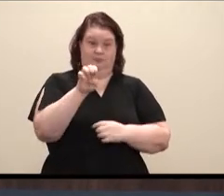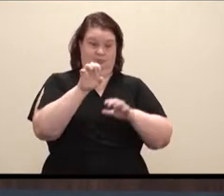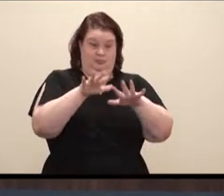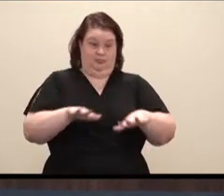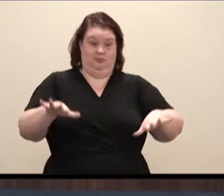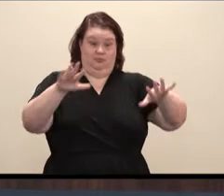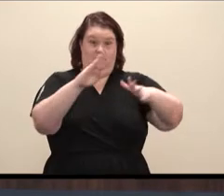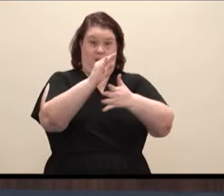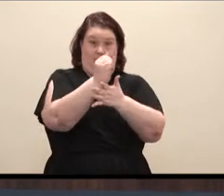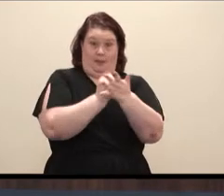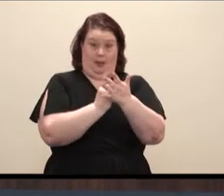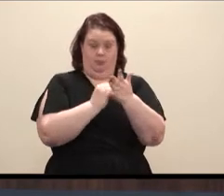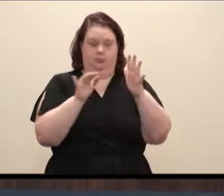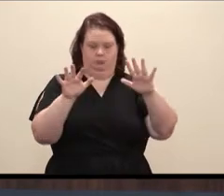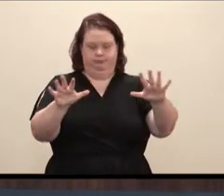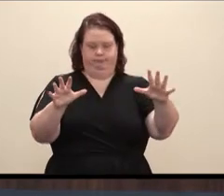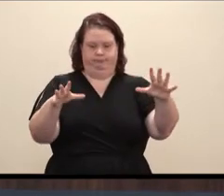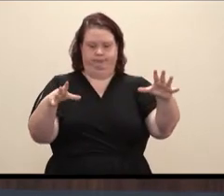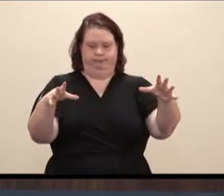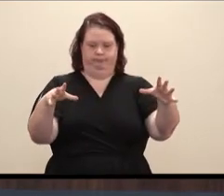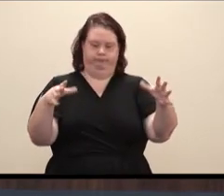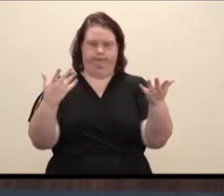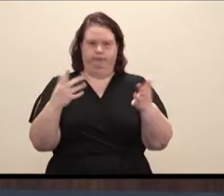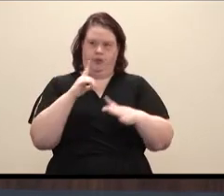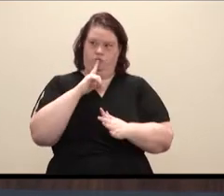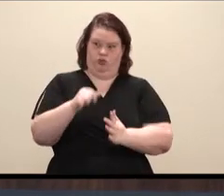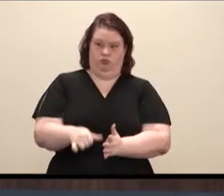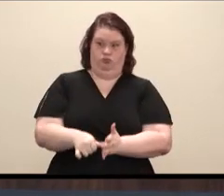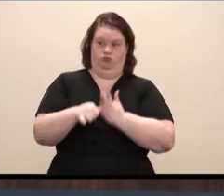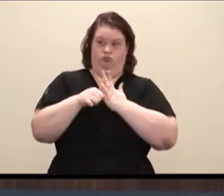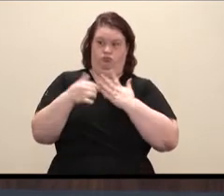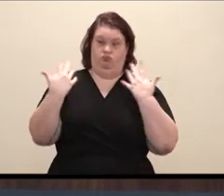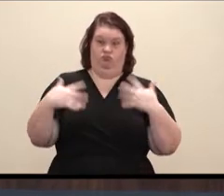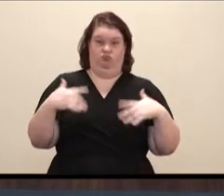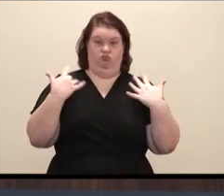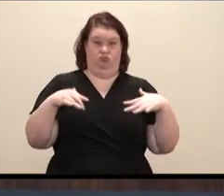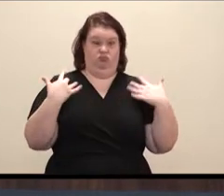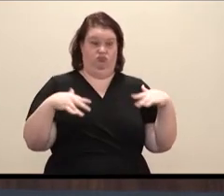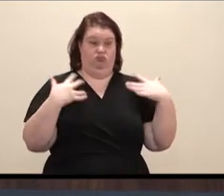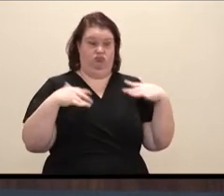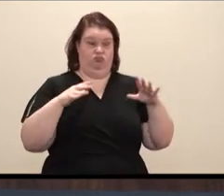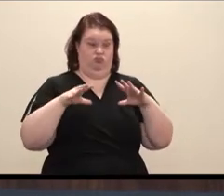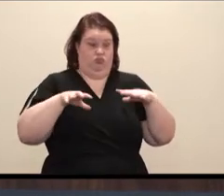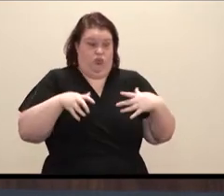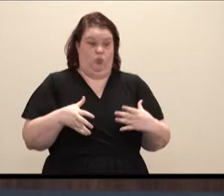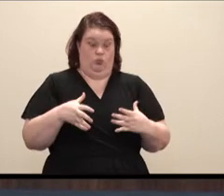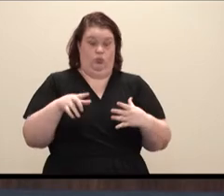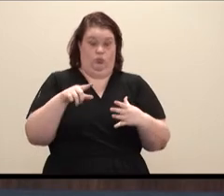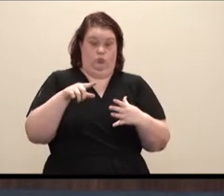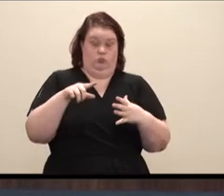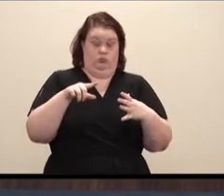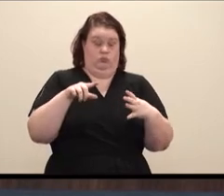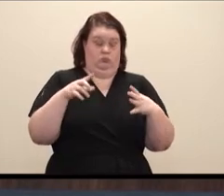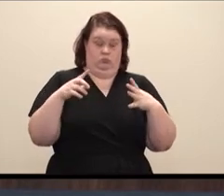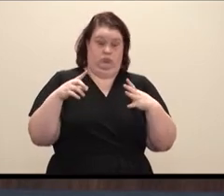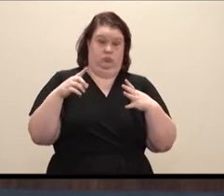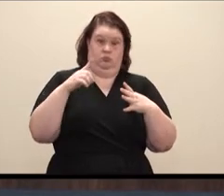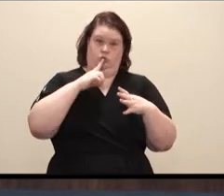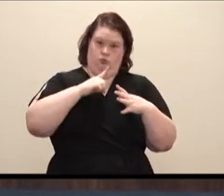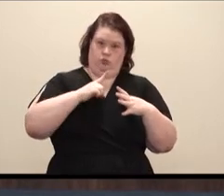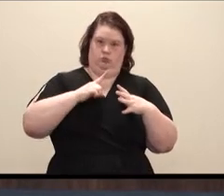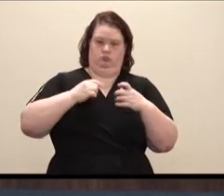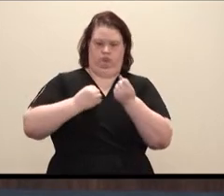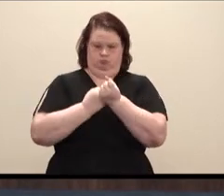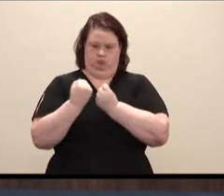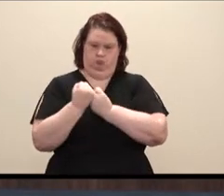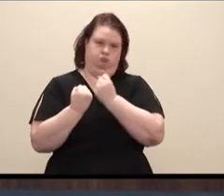as well. So very impressed with how the group really